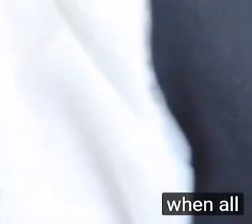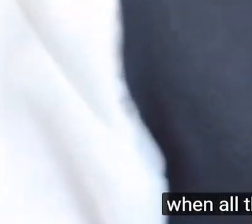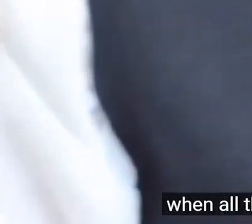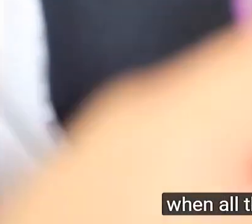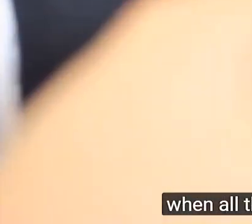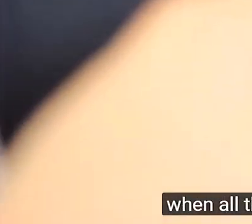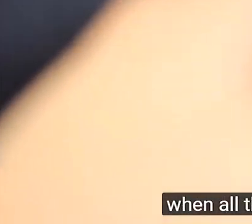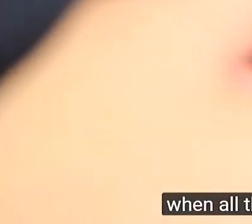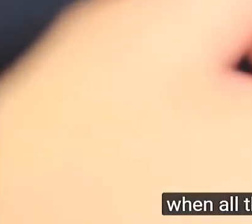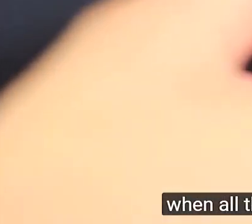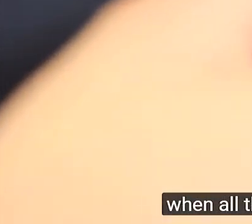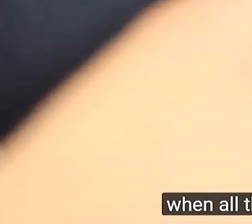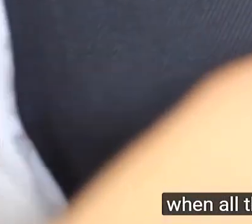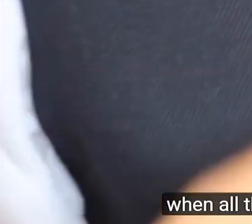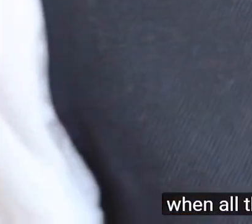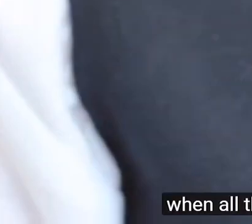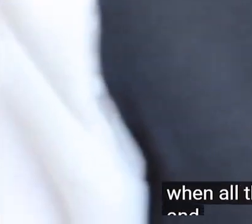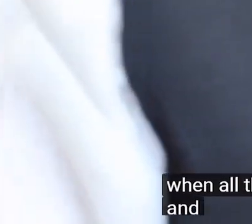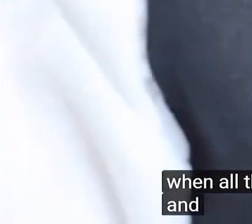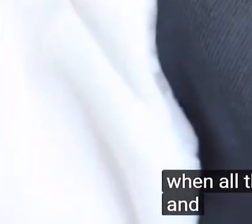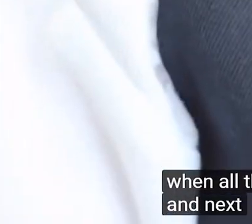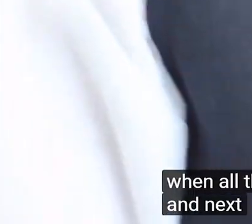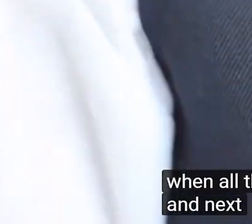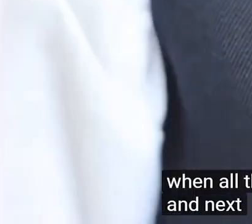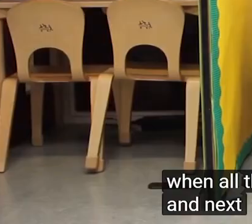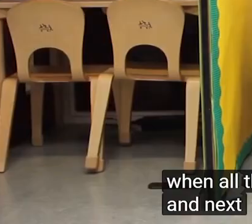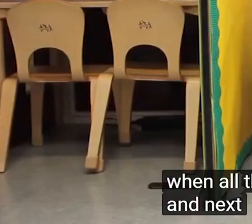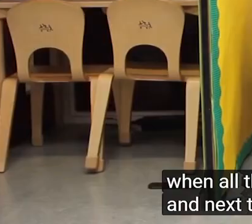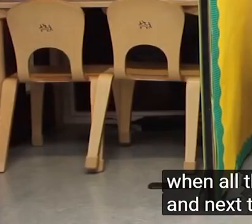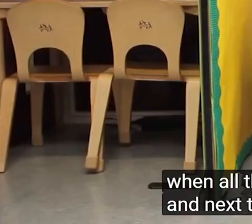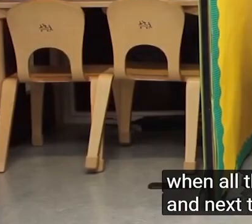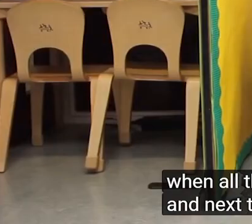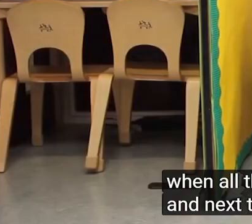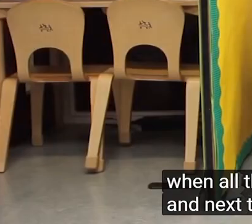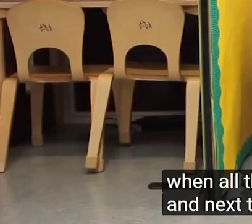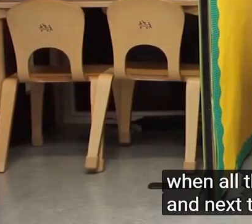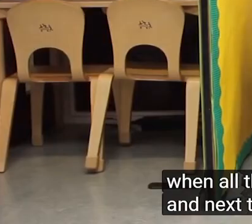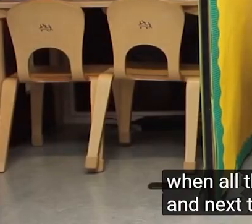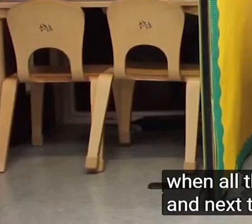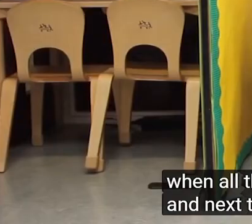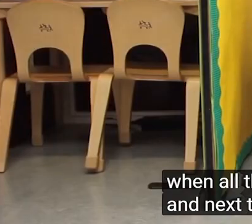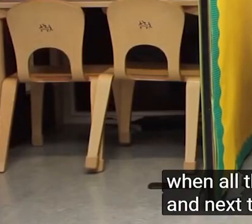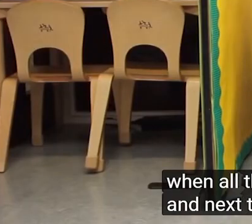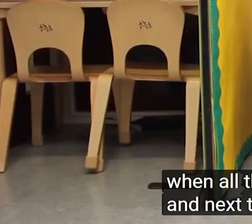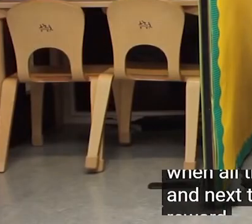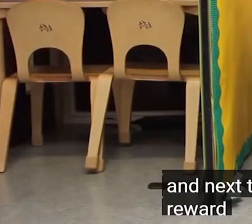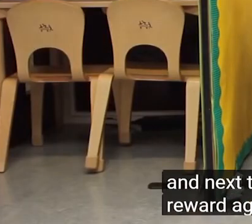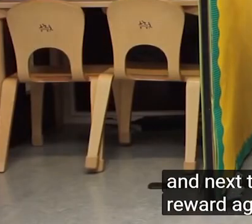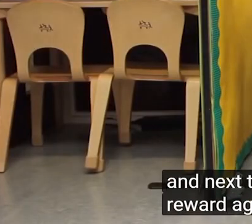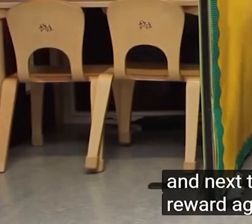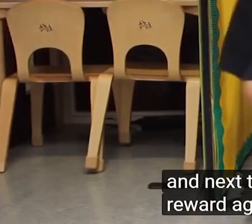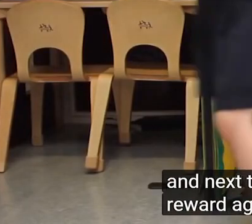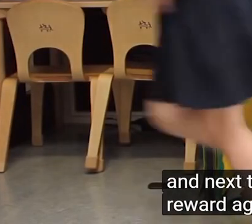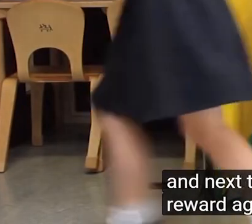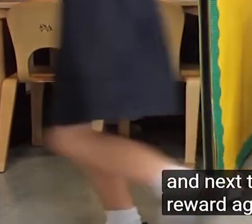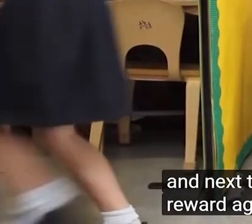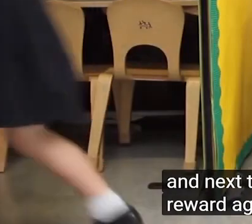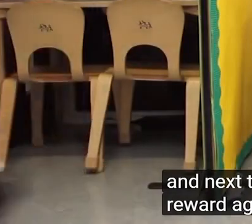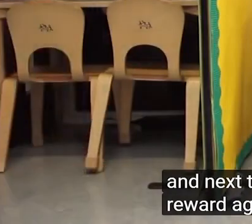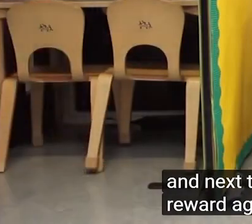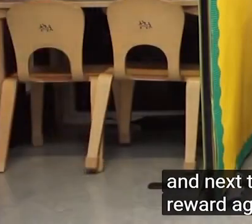When all this is done, I get my reward. And next time, I'll do my work to get my reward